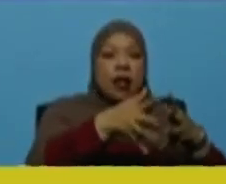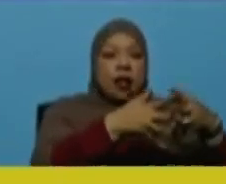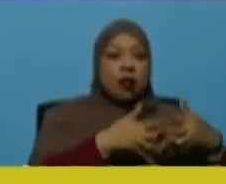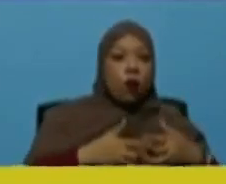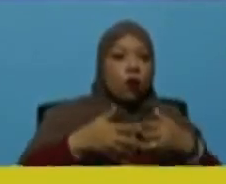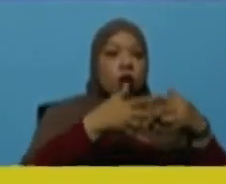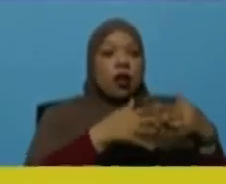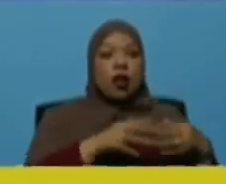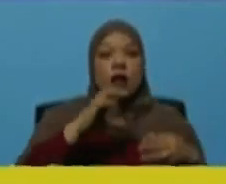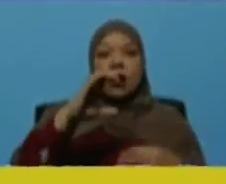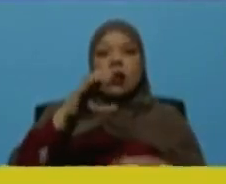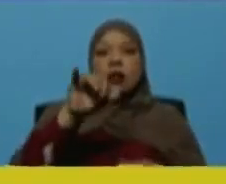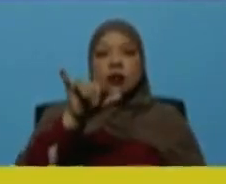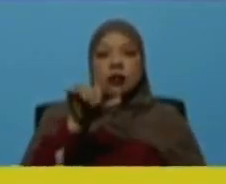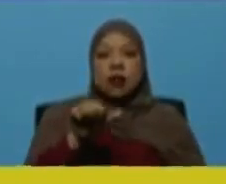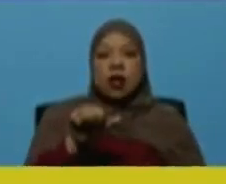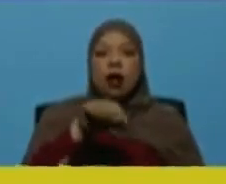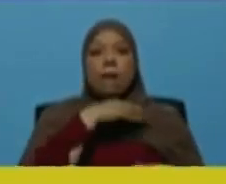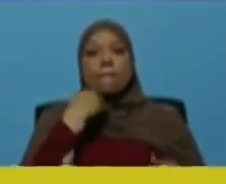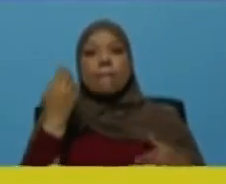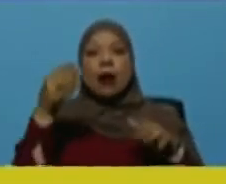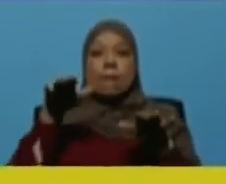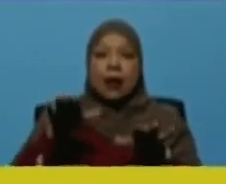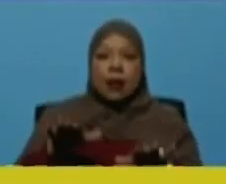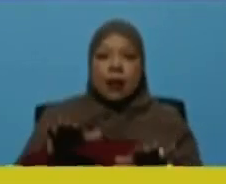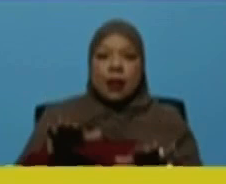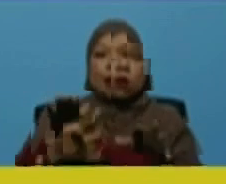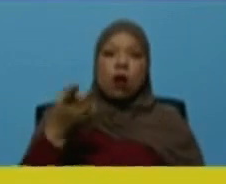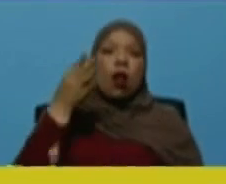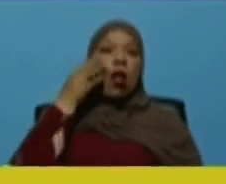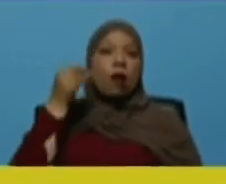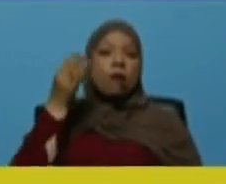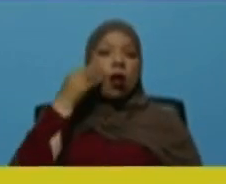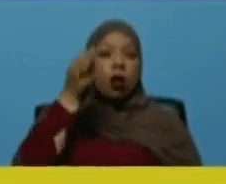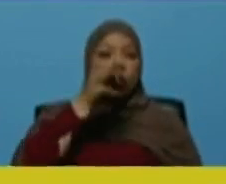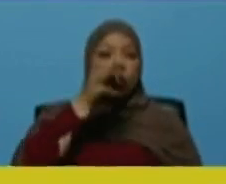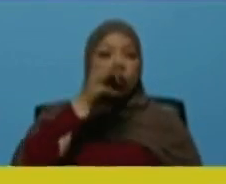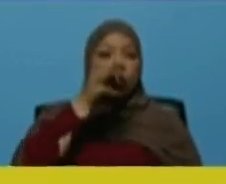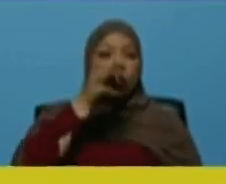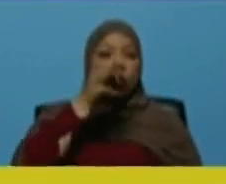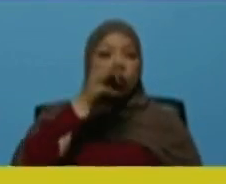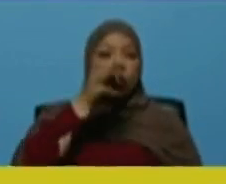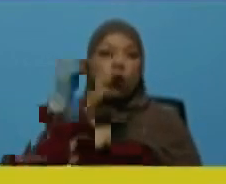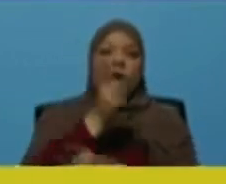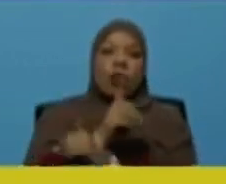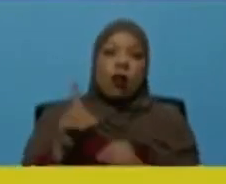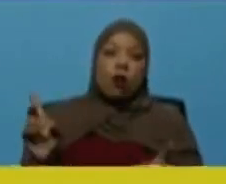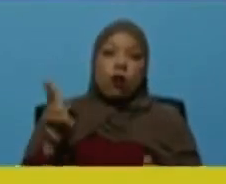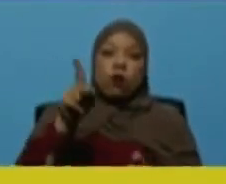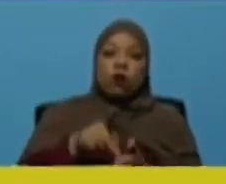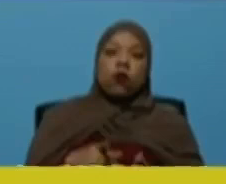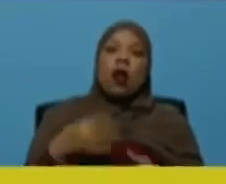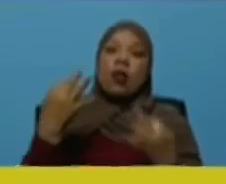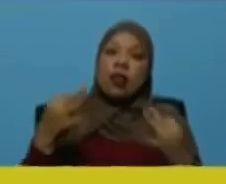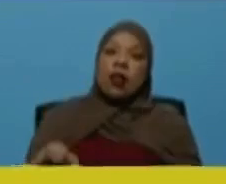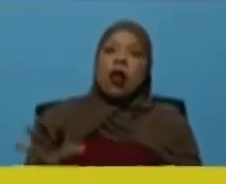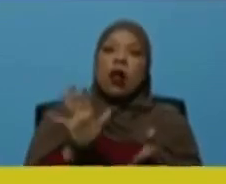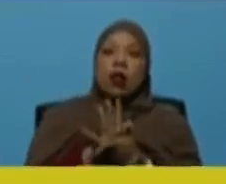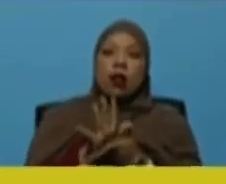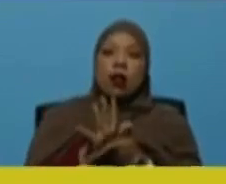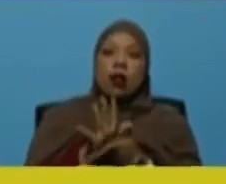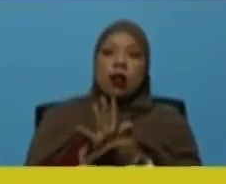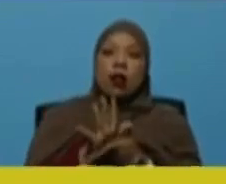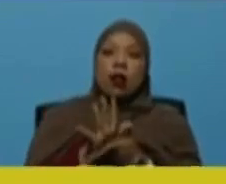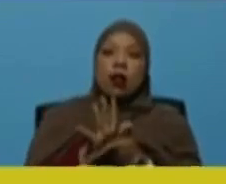To kill the first democratic experience, peaceful, of